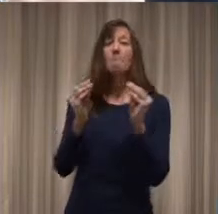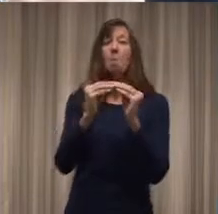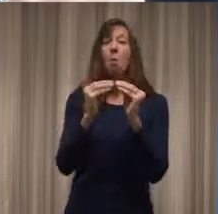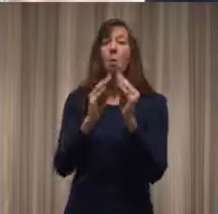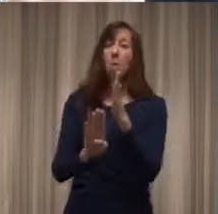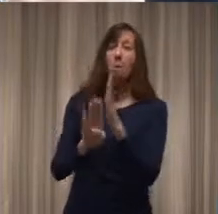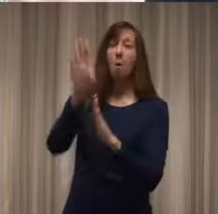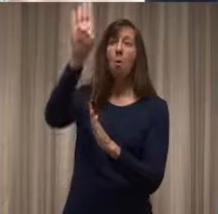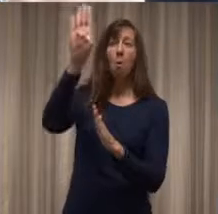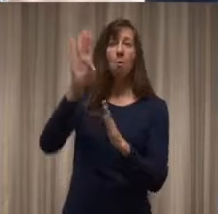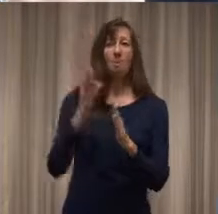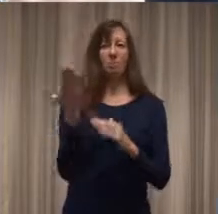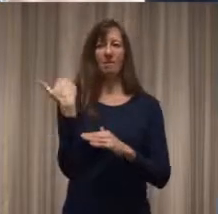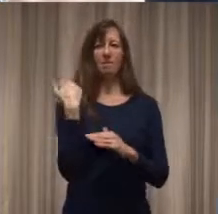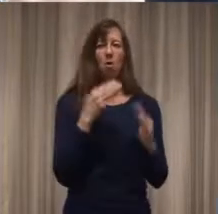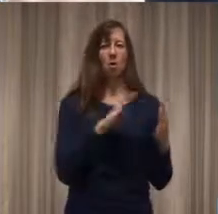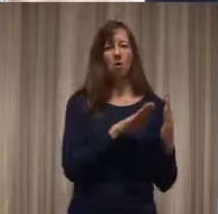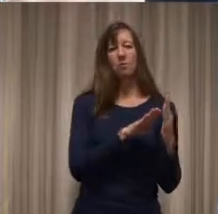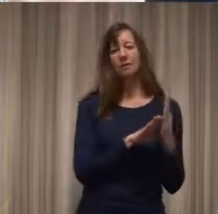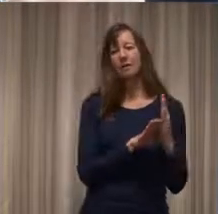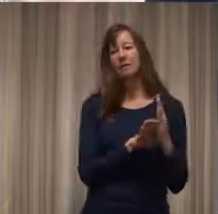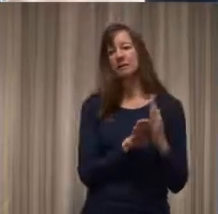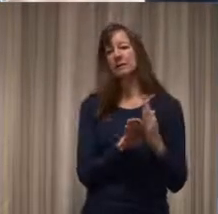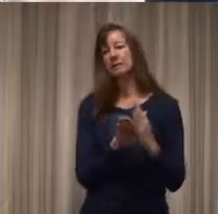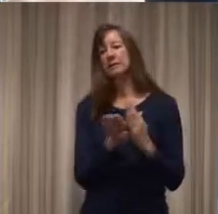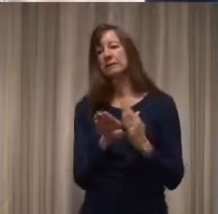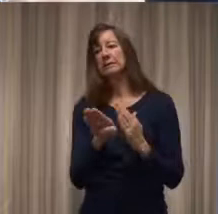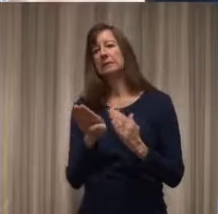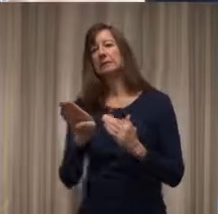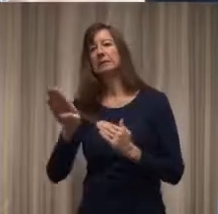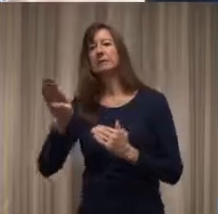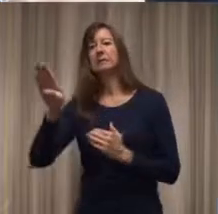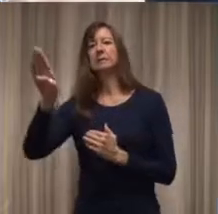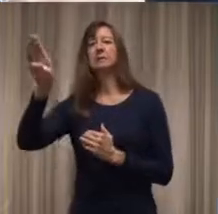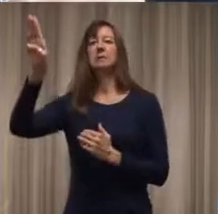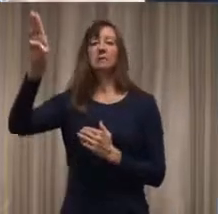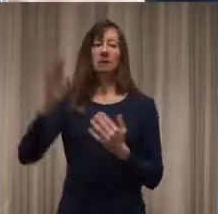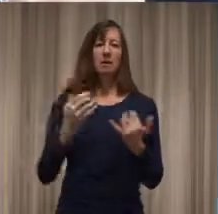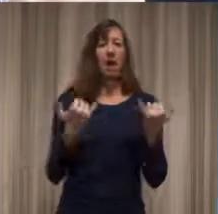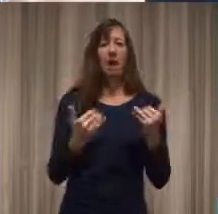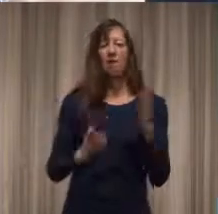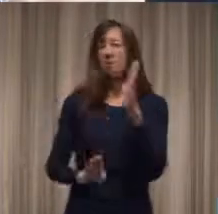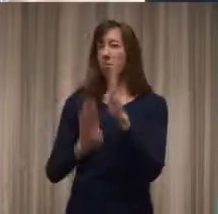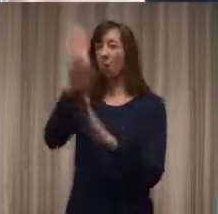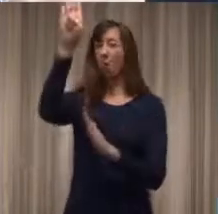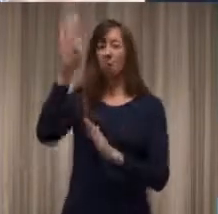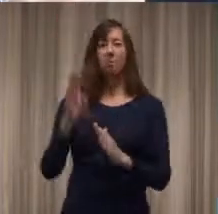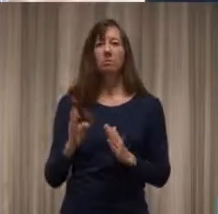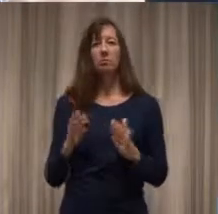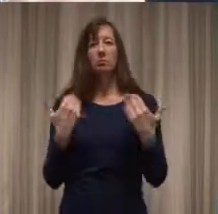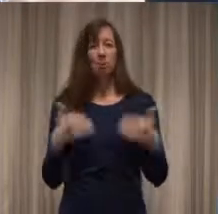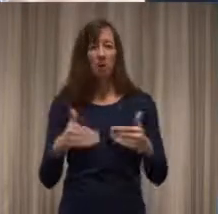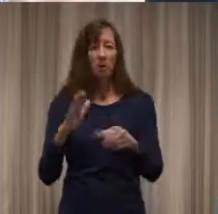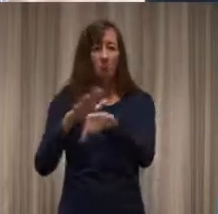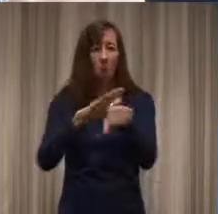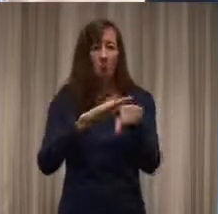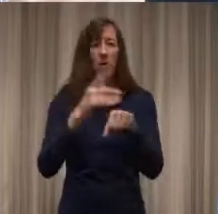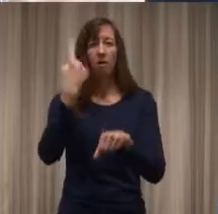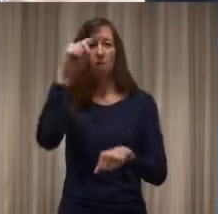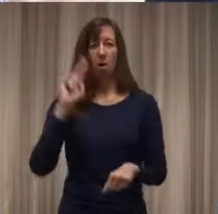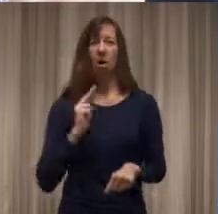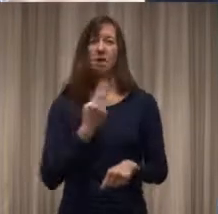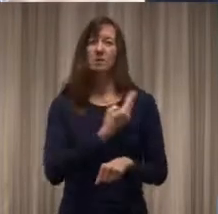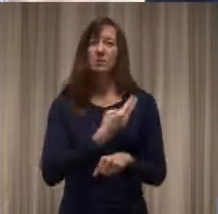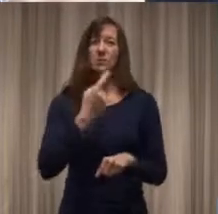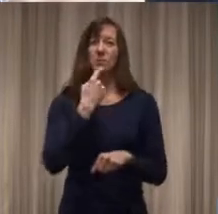wave. And so that is a reminder, loud and clear in the data, that we very much are still in the second wave, that